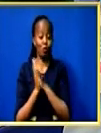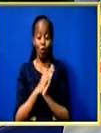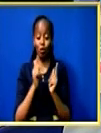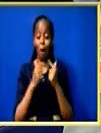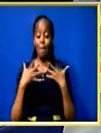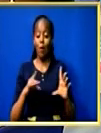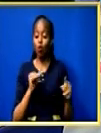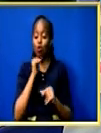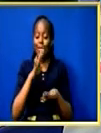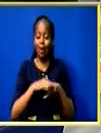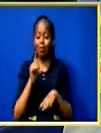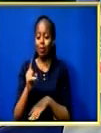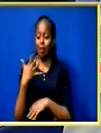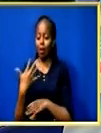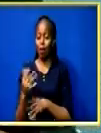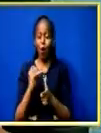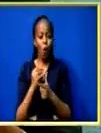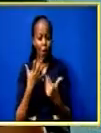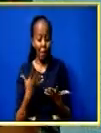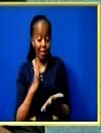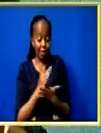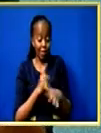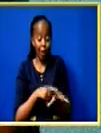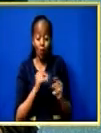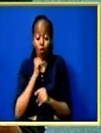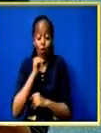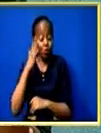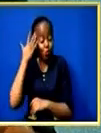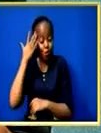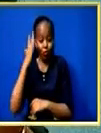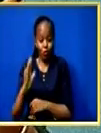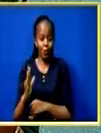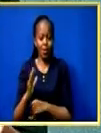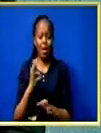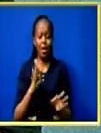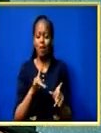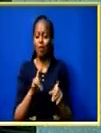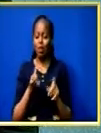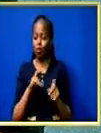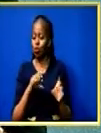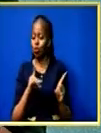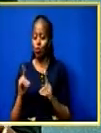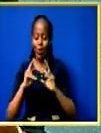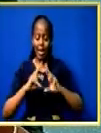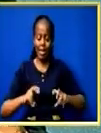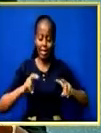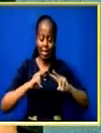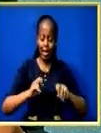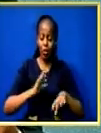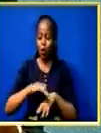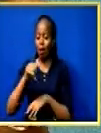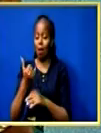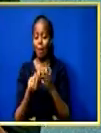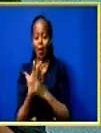do others? not touch that one. Or that, because sometimes you just don't know. Yes. If you need to go and do any research or on any